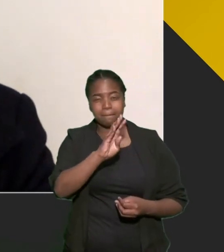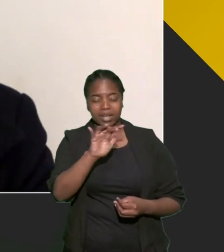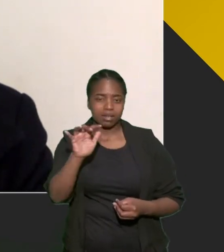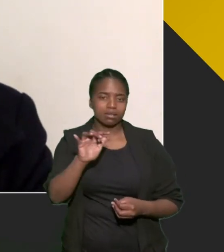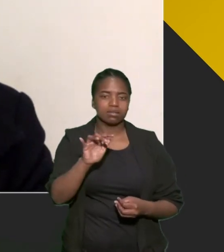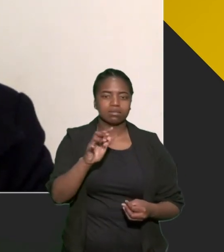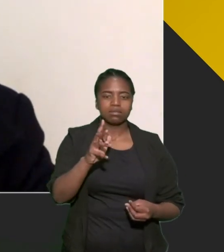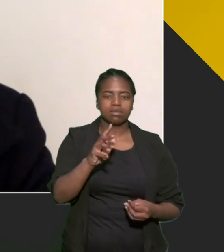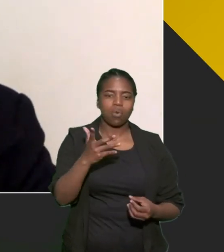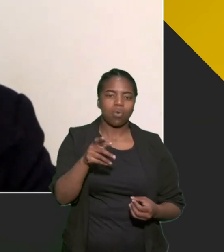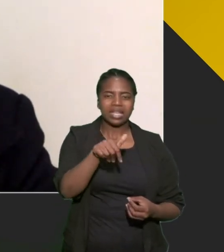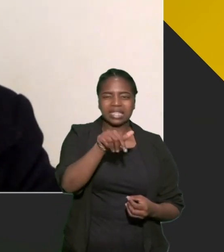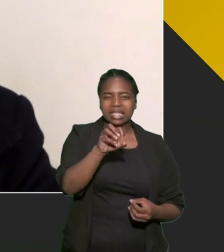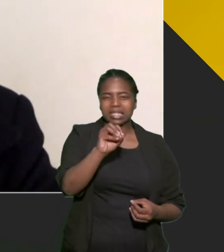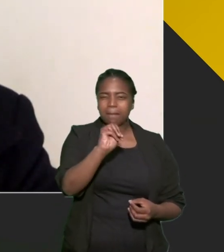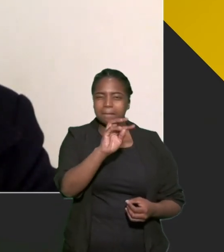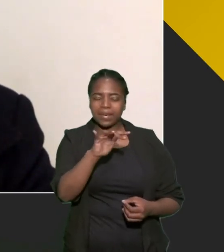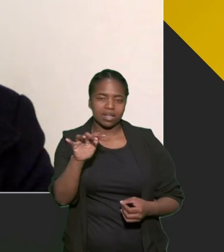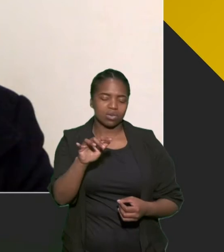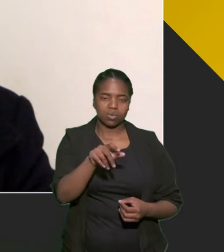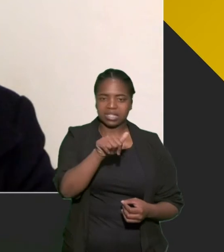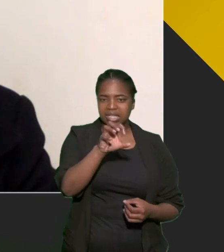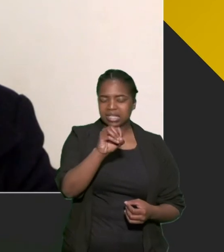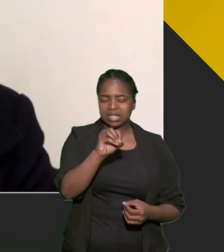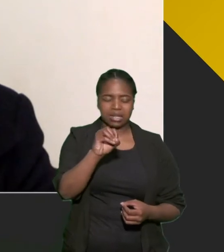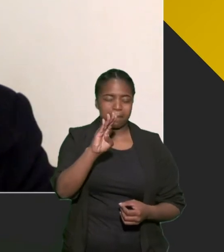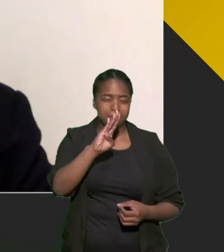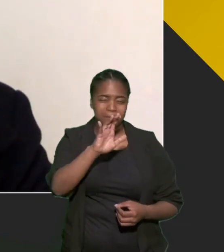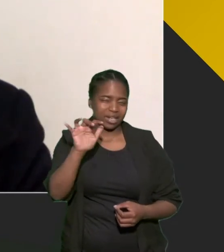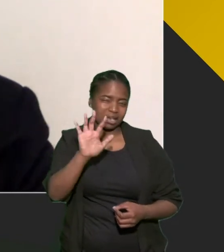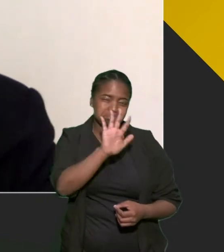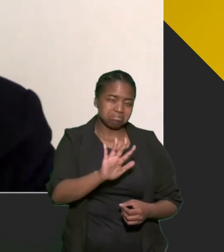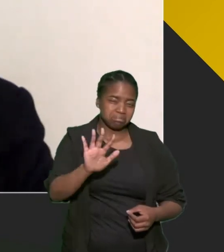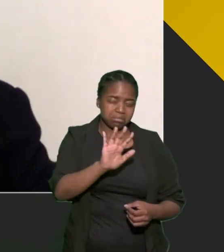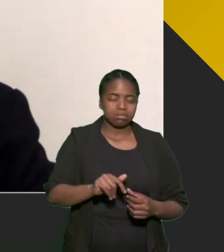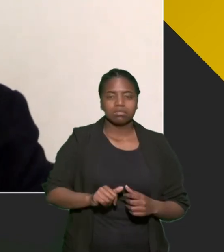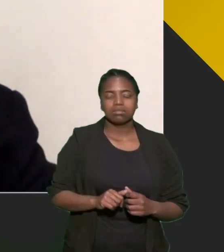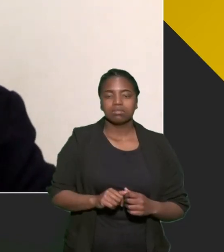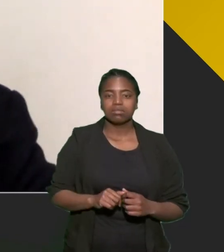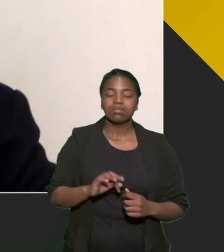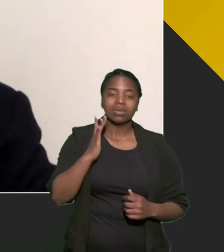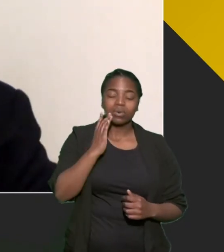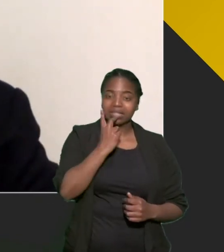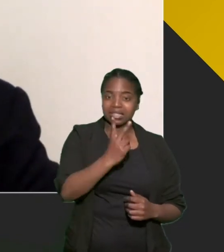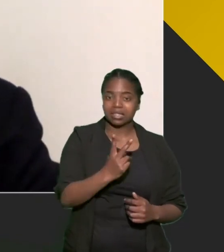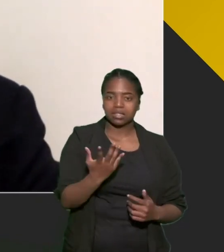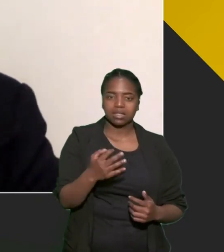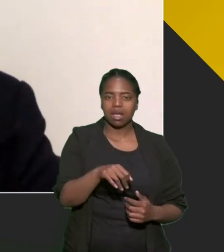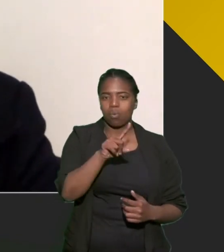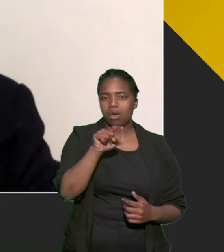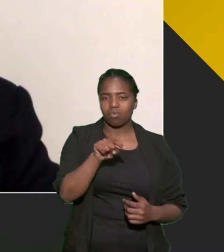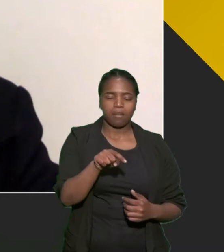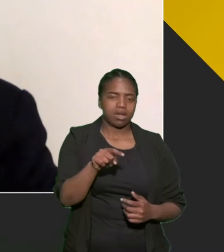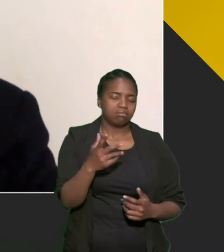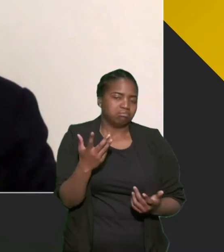approximately around 60 billion rand. when you look at tech, when you start looking at what communities we have